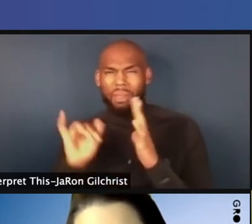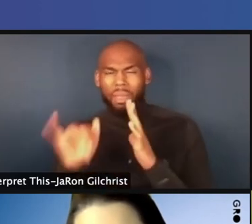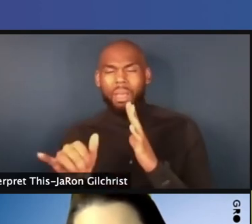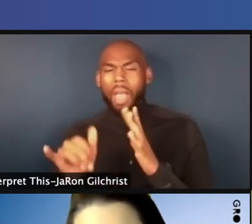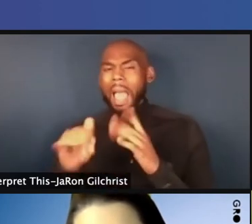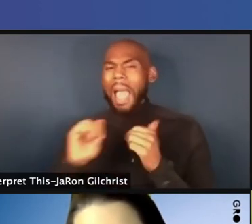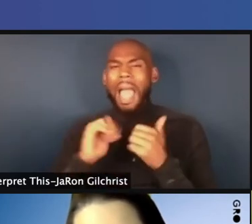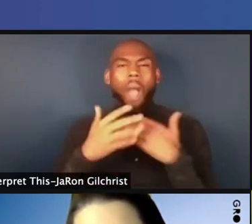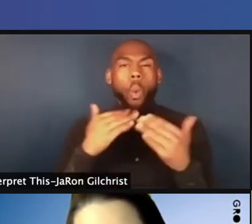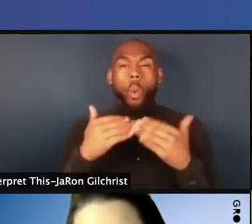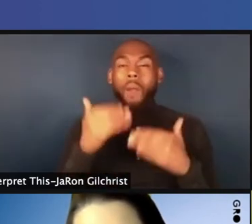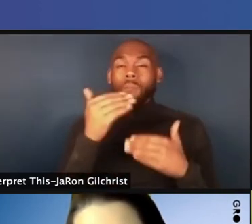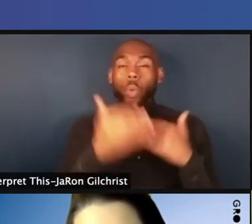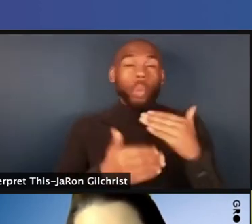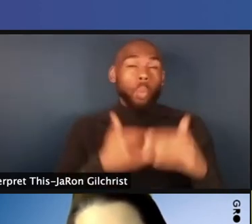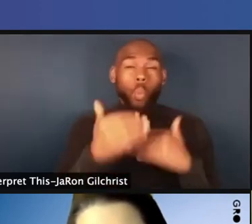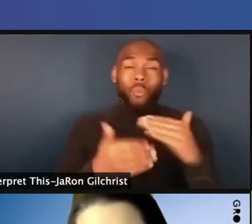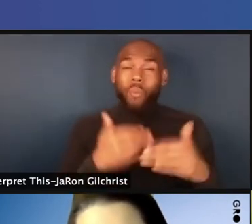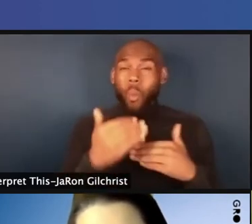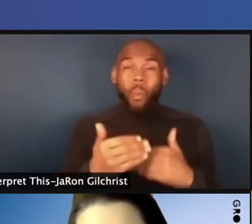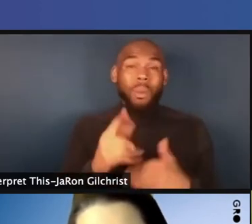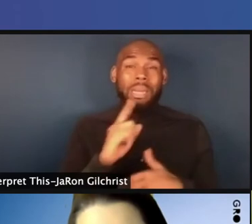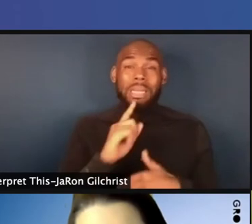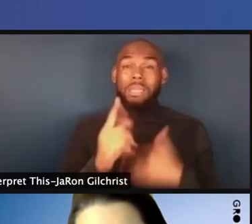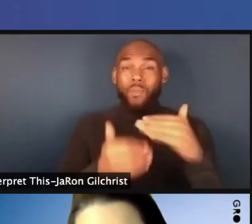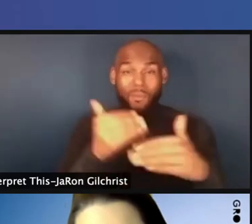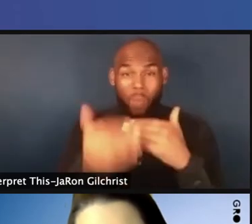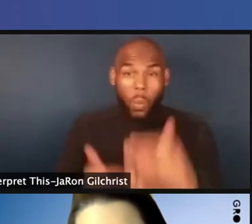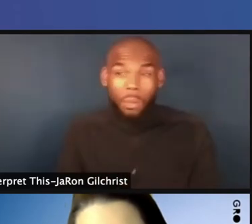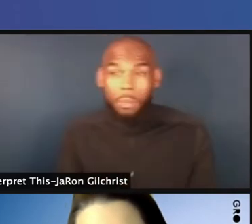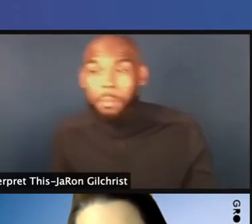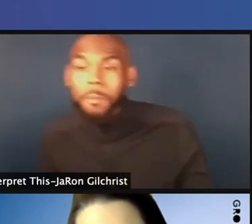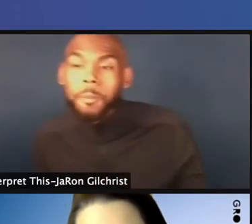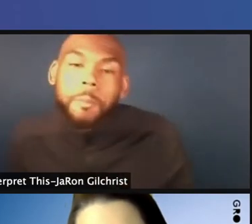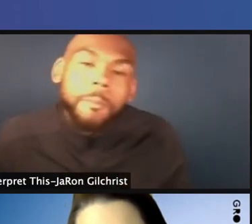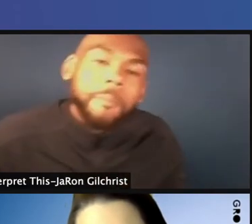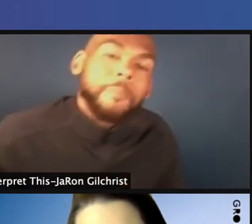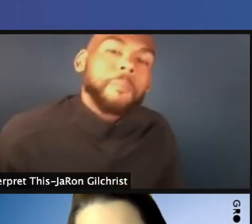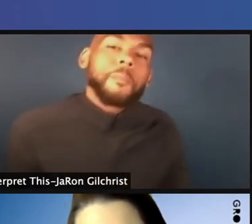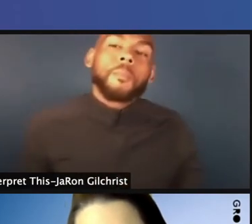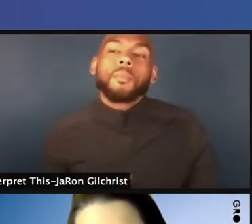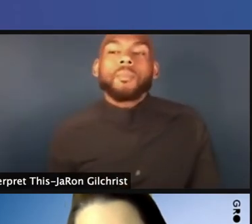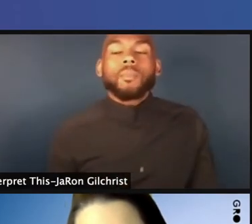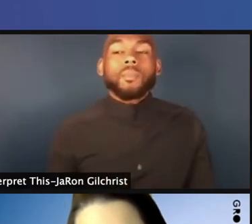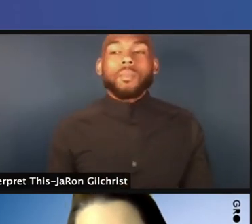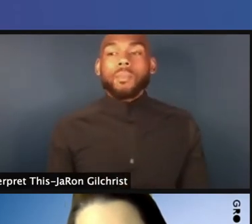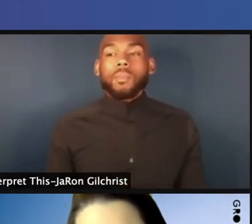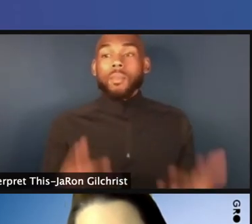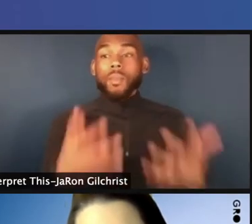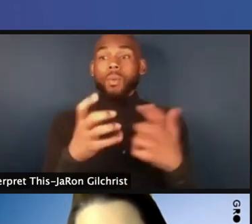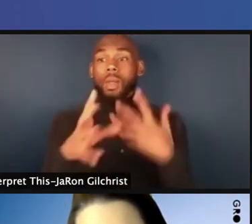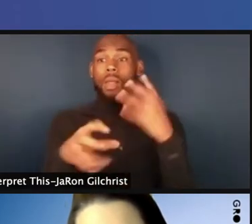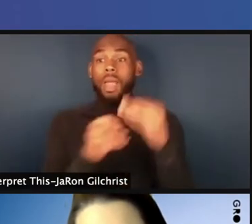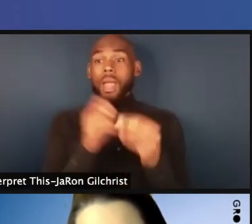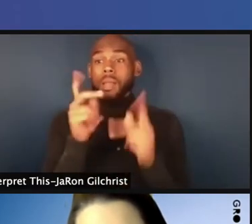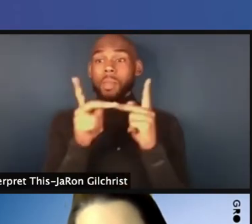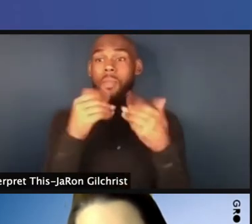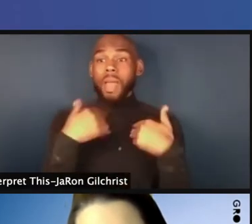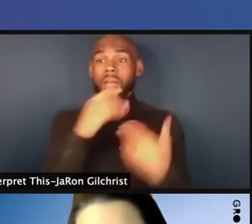is moving the ball forward. Yeah. And I think we'll also add for folks out there who perhaps have power within the